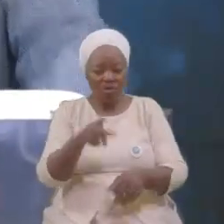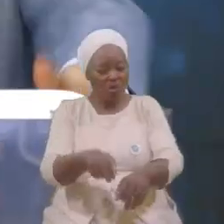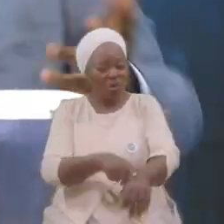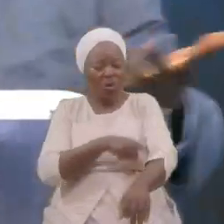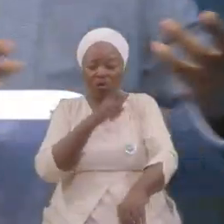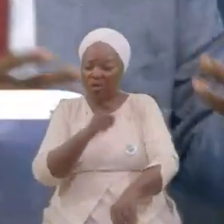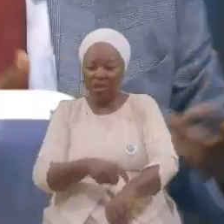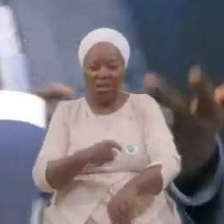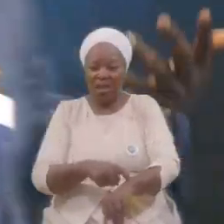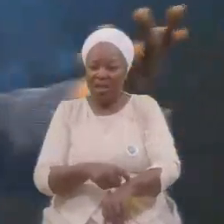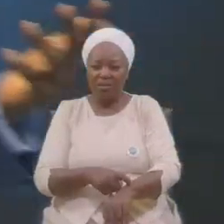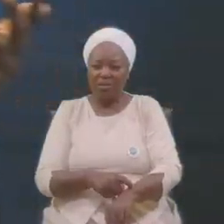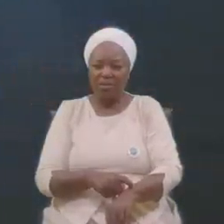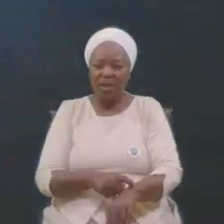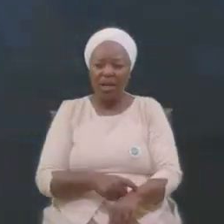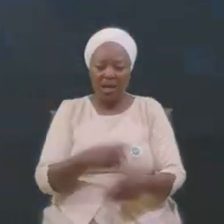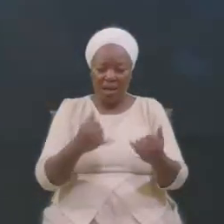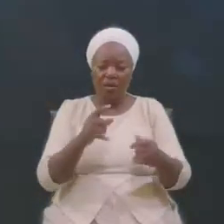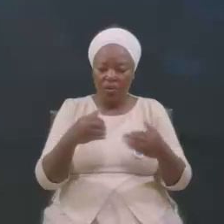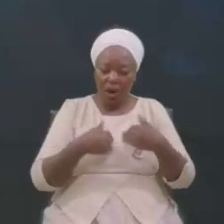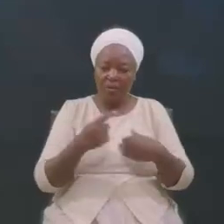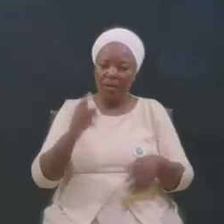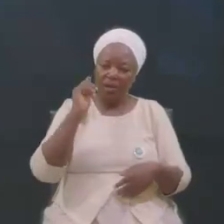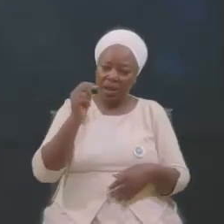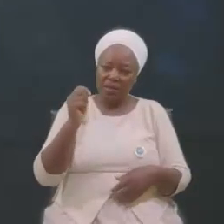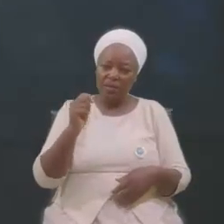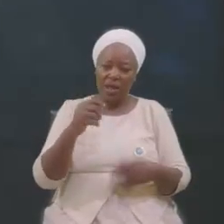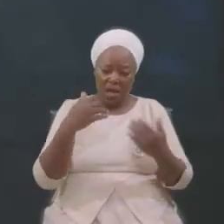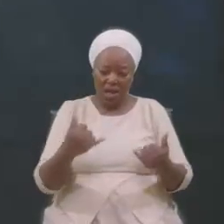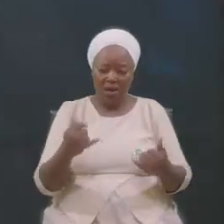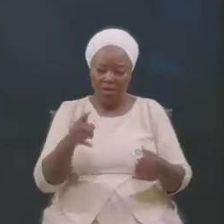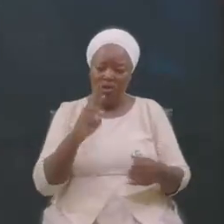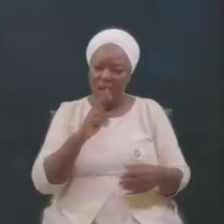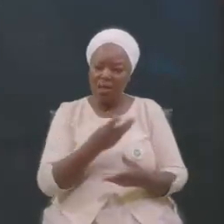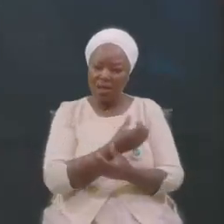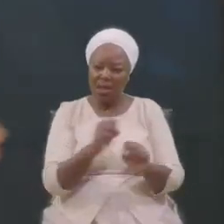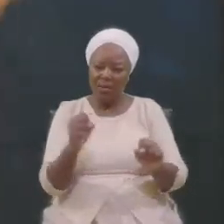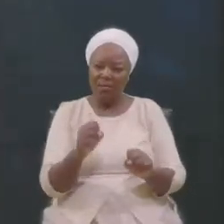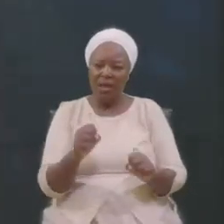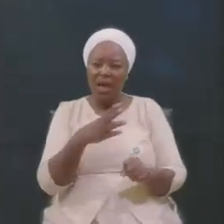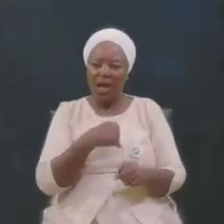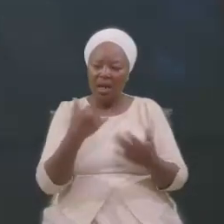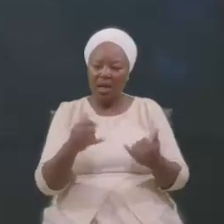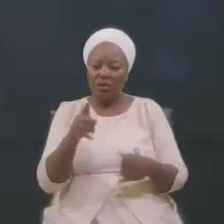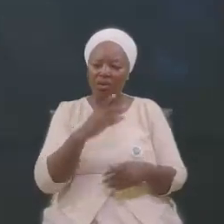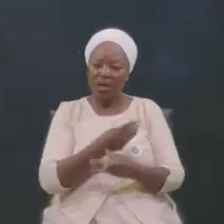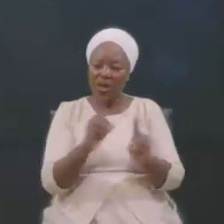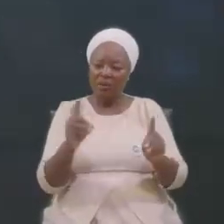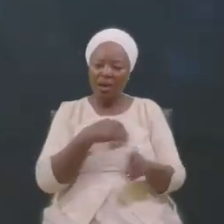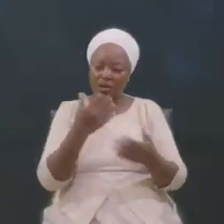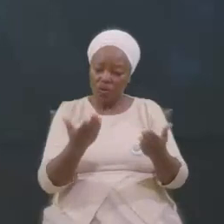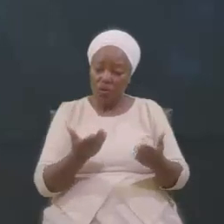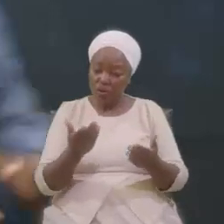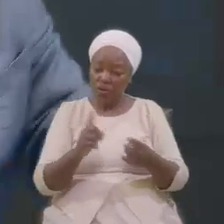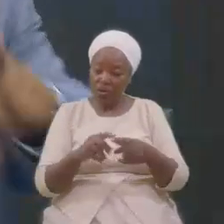believer, now you've got a testimony, now you are delivered, and you want to not just follow me. No,